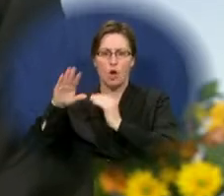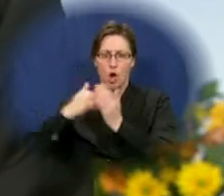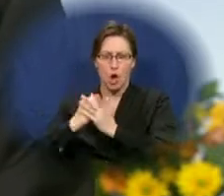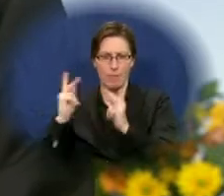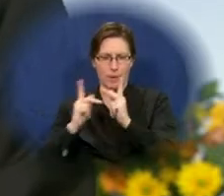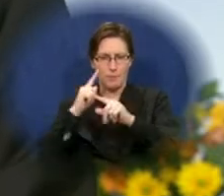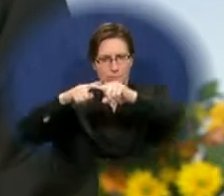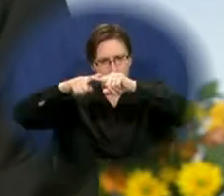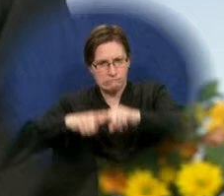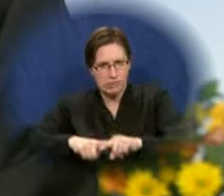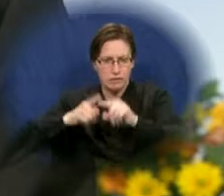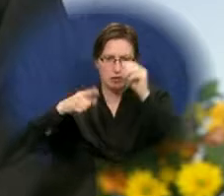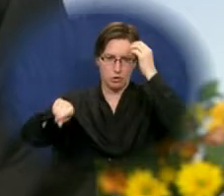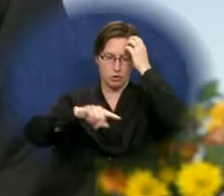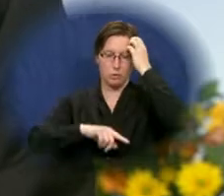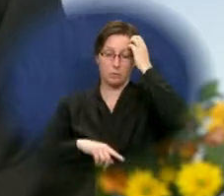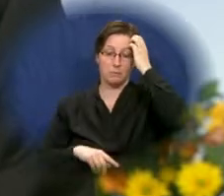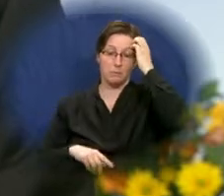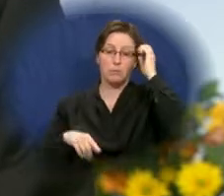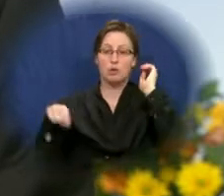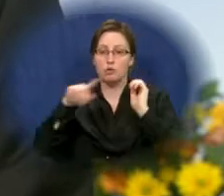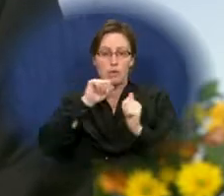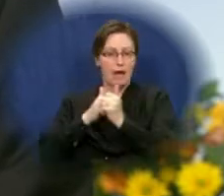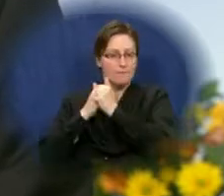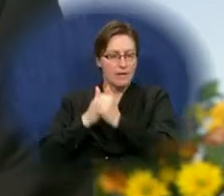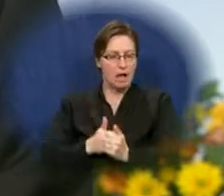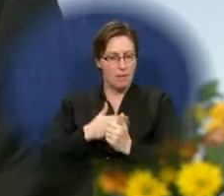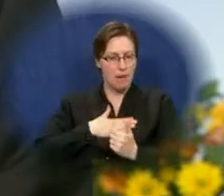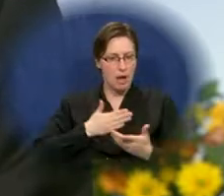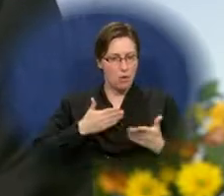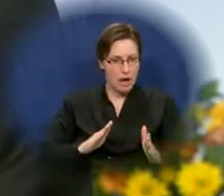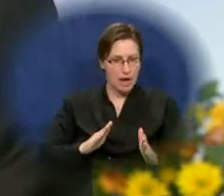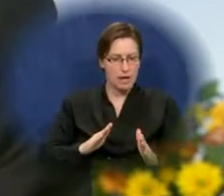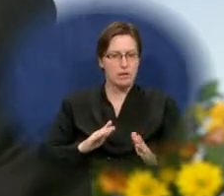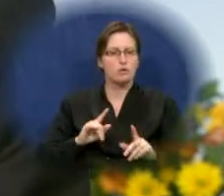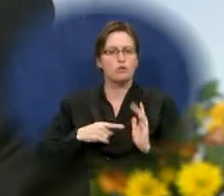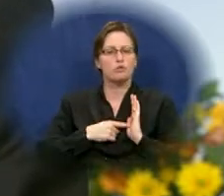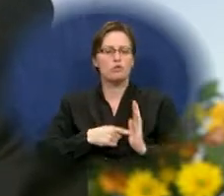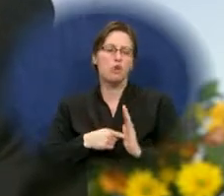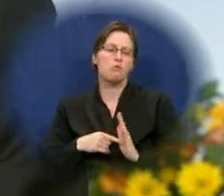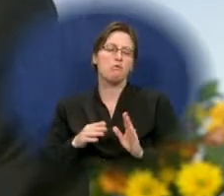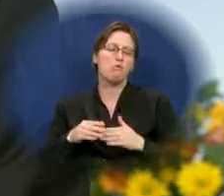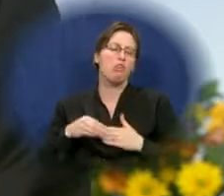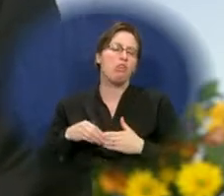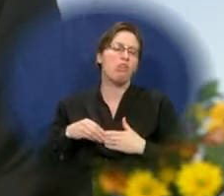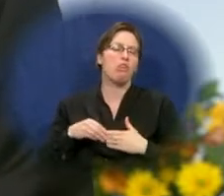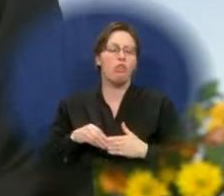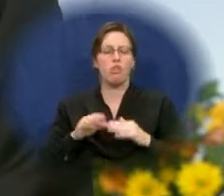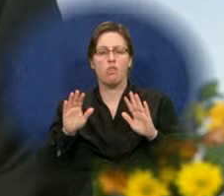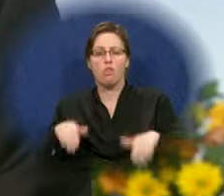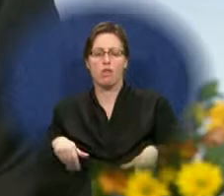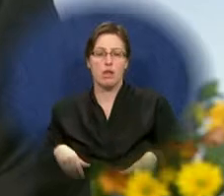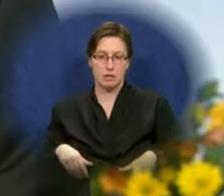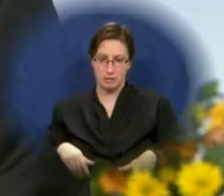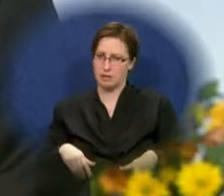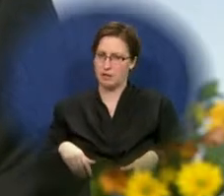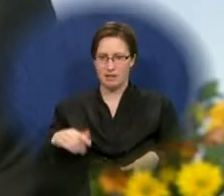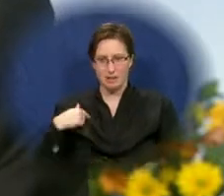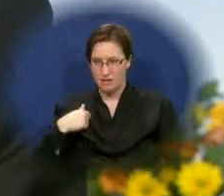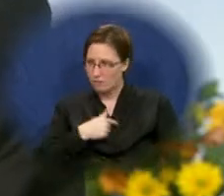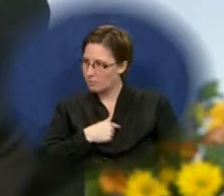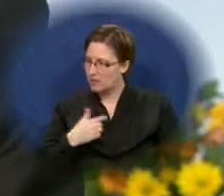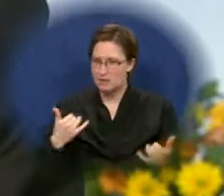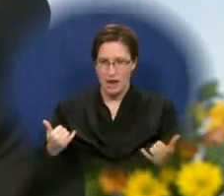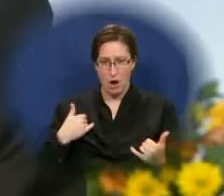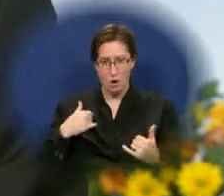people, since you do not keep my ways, but show partiality in your decisions. Have we not all